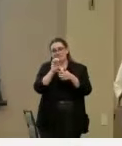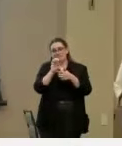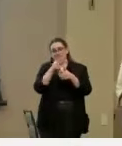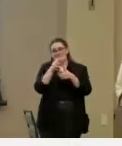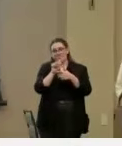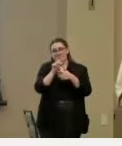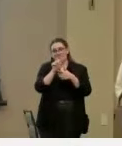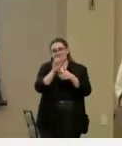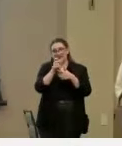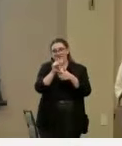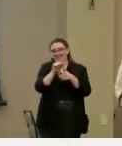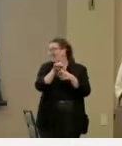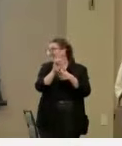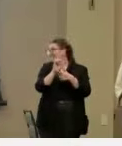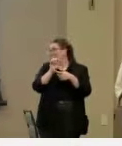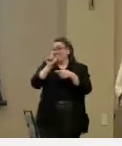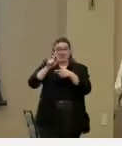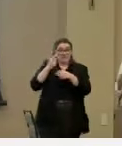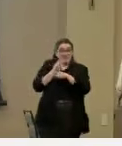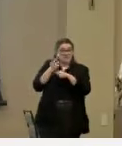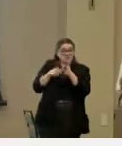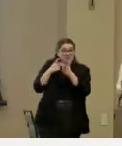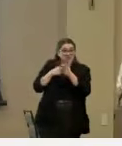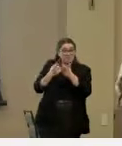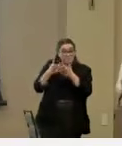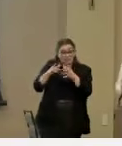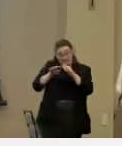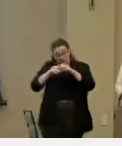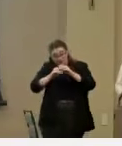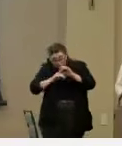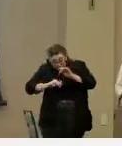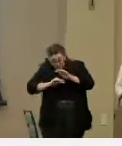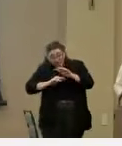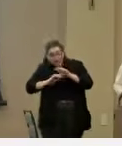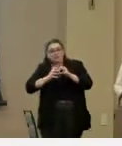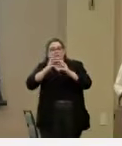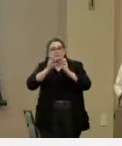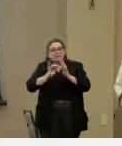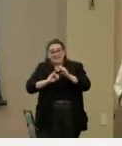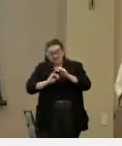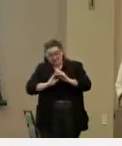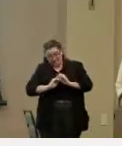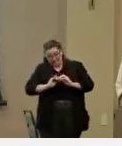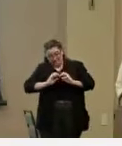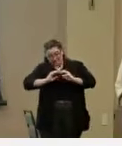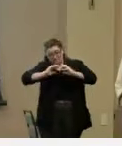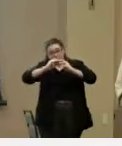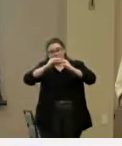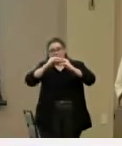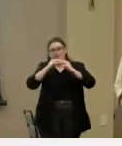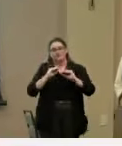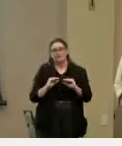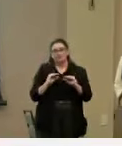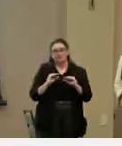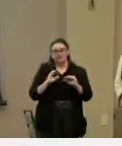azathioprine to really shut it down systemically and shut that party, stop the fire, and get you into sort of a remission,